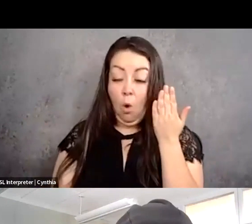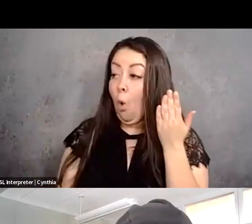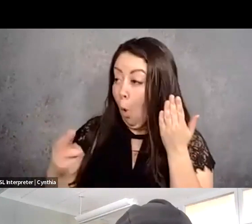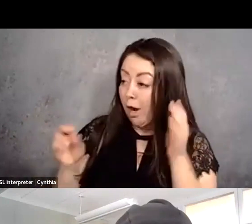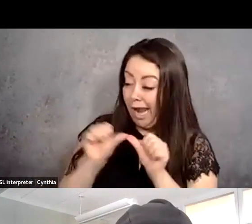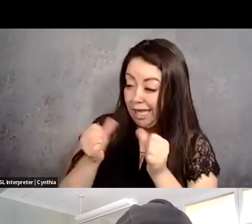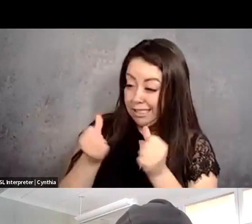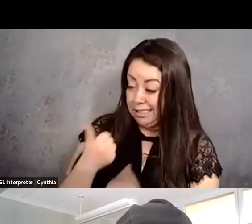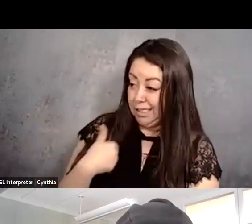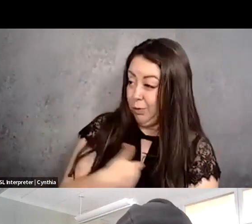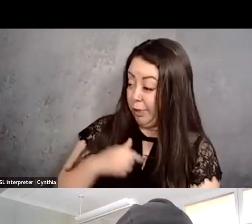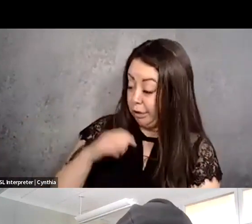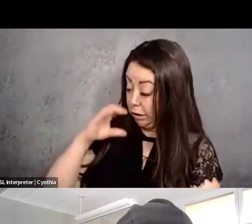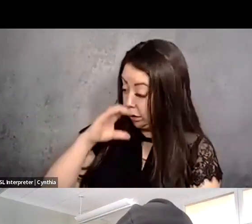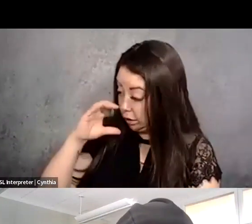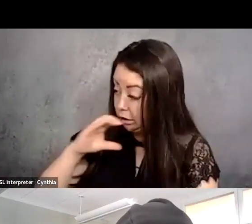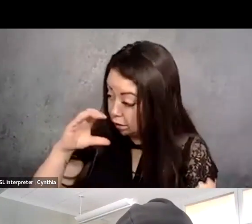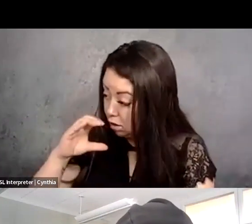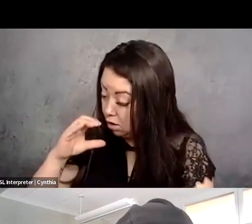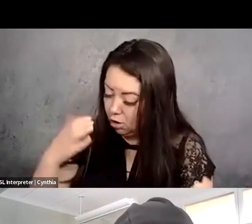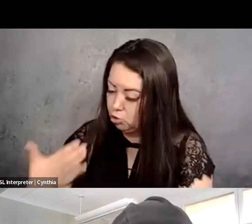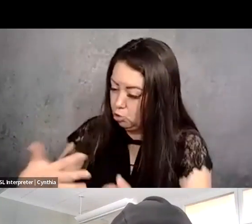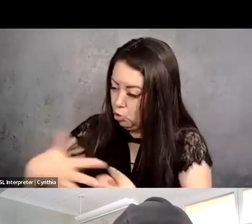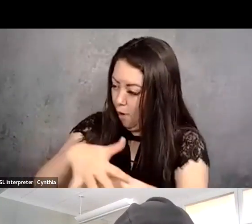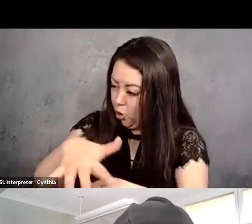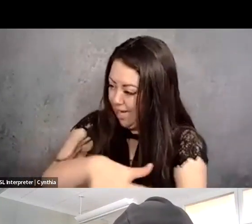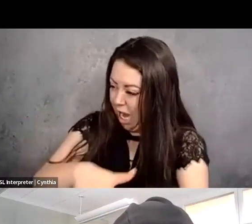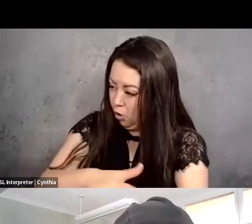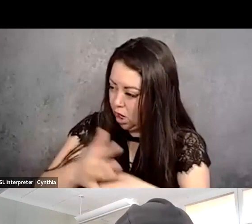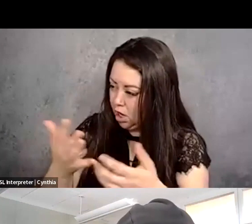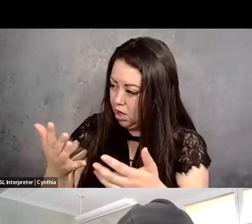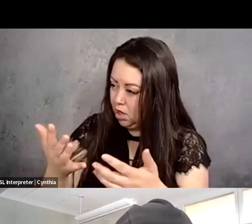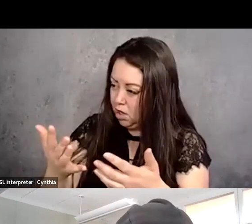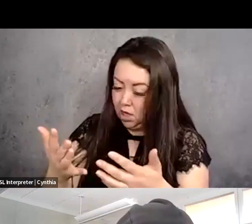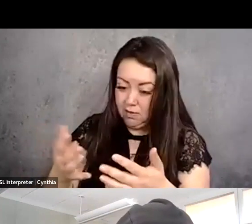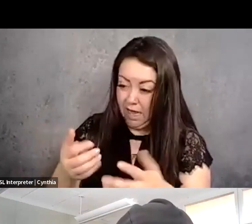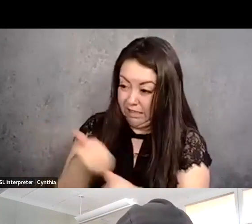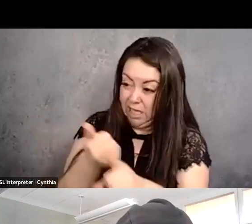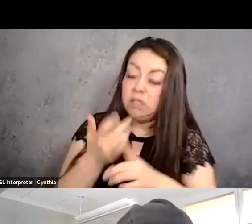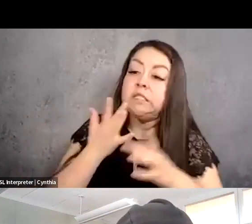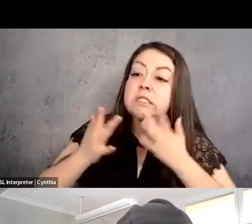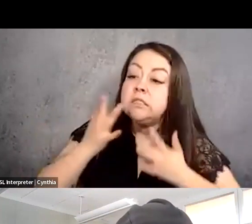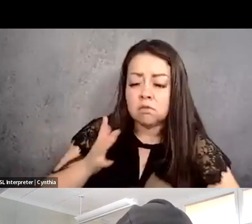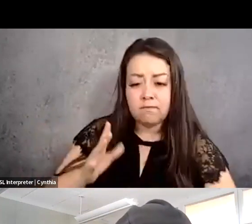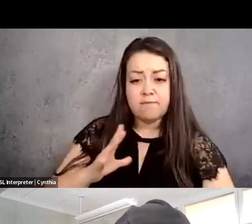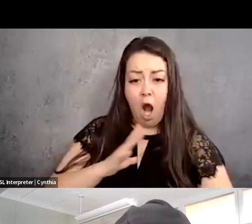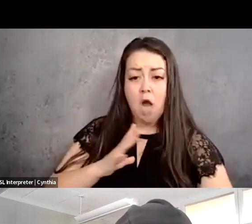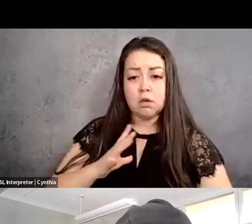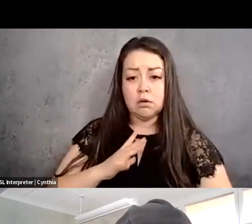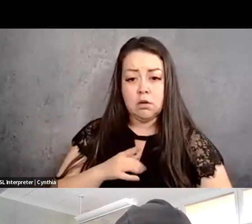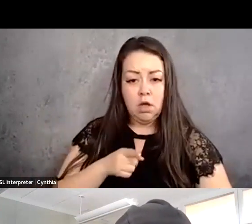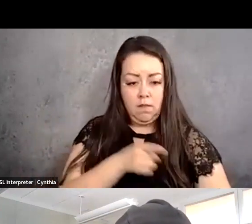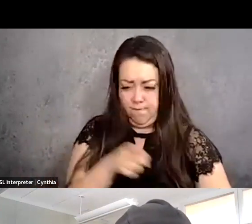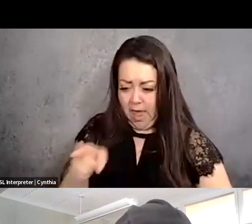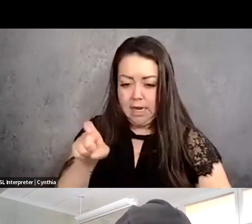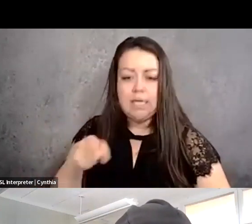agency to cover an area that's not covered in the state, we want them to demonstrate that they